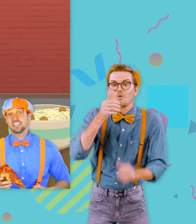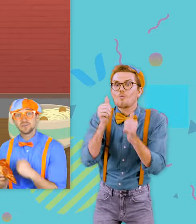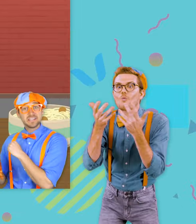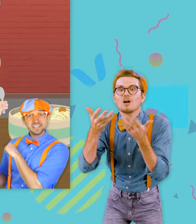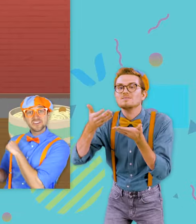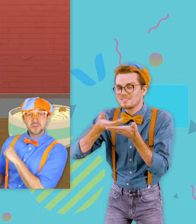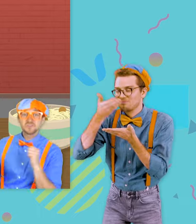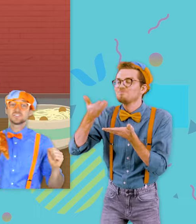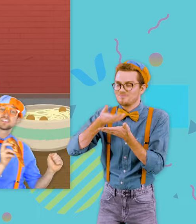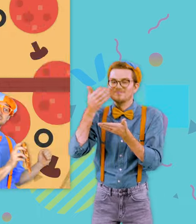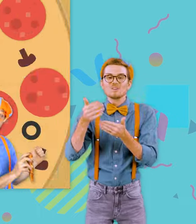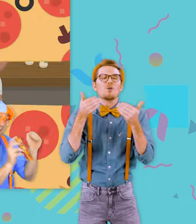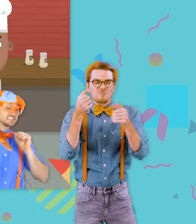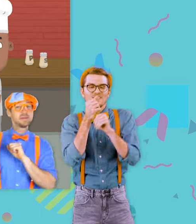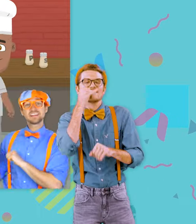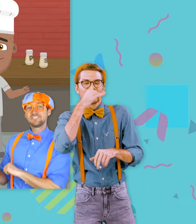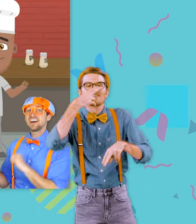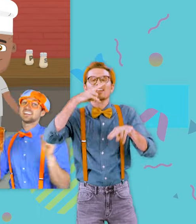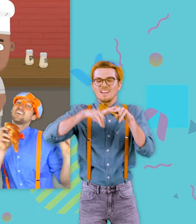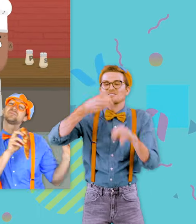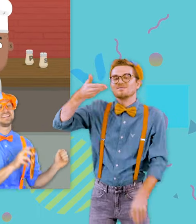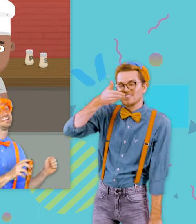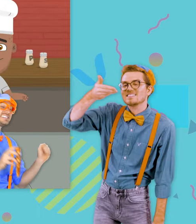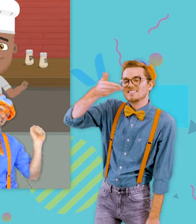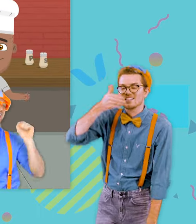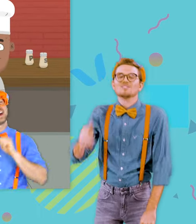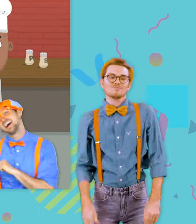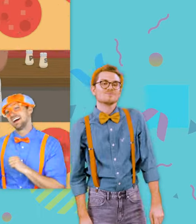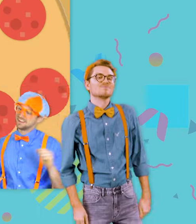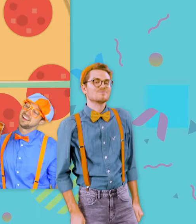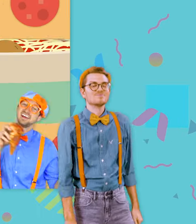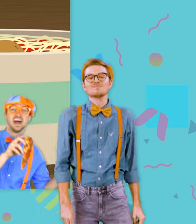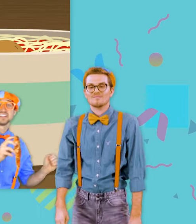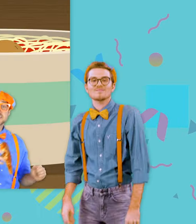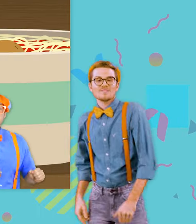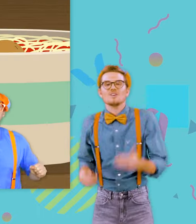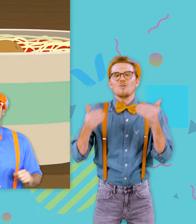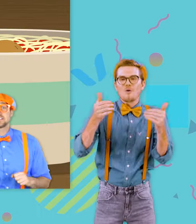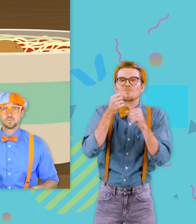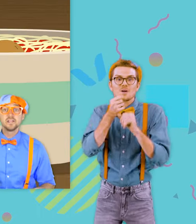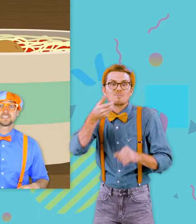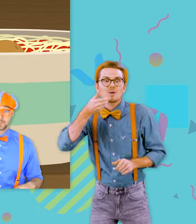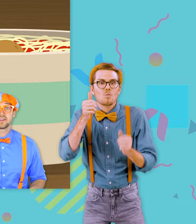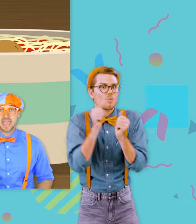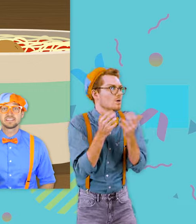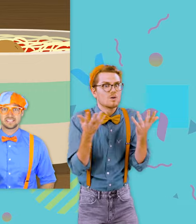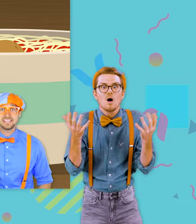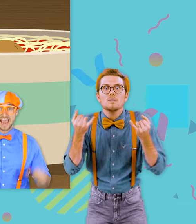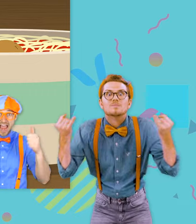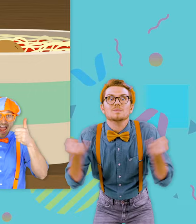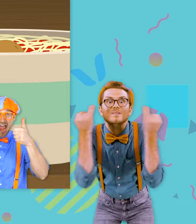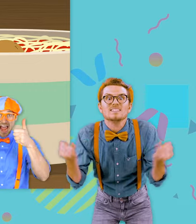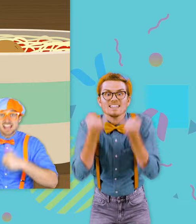with cereals. Let's make a funny, fun pizza. Let's make a pizza with